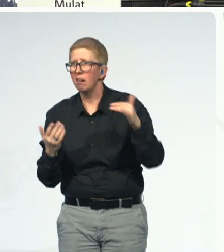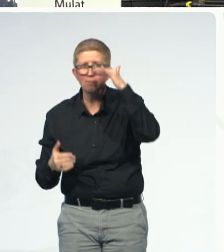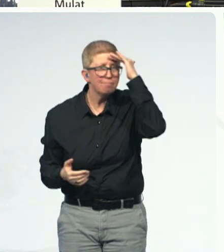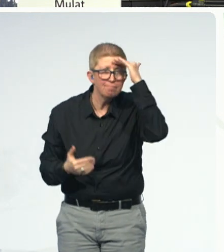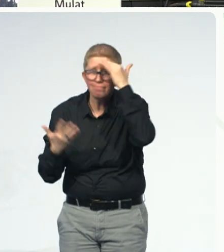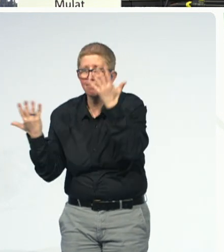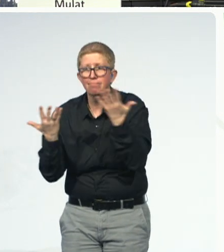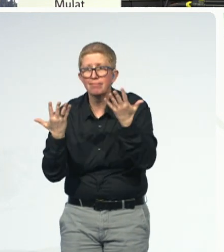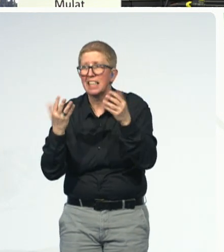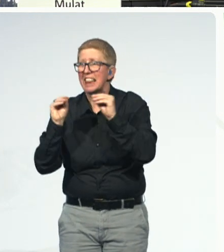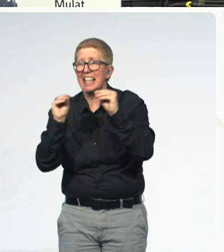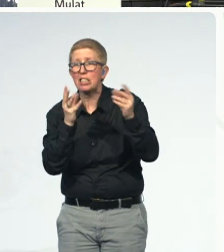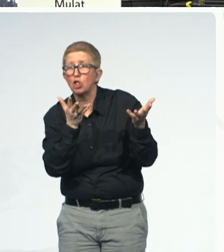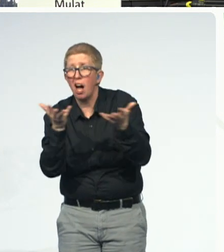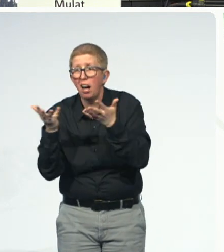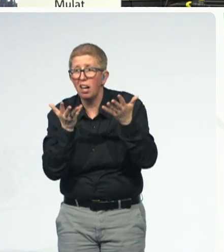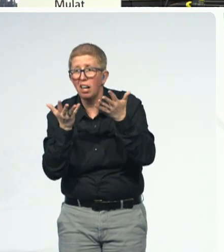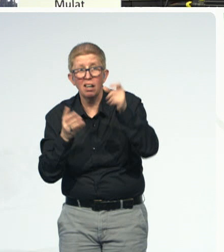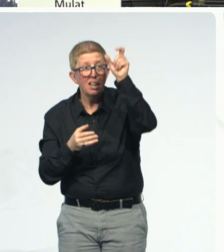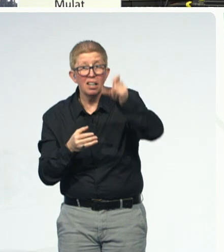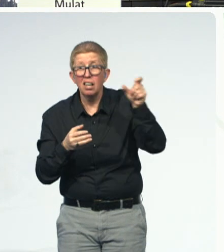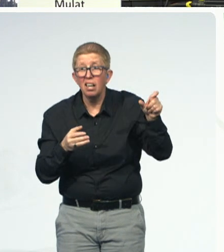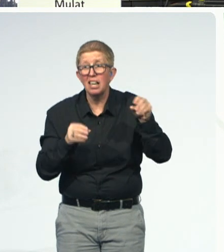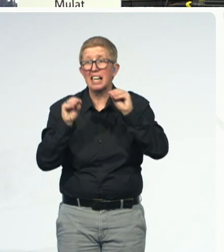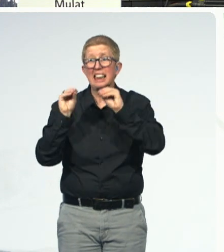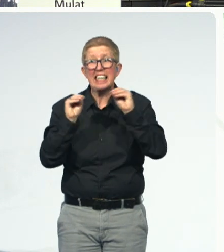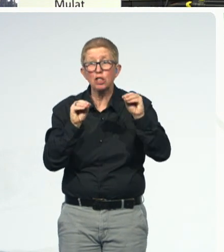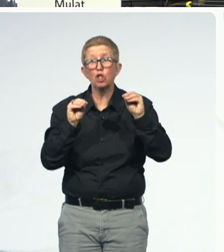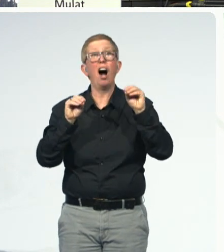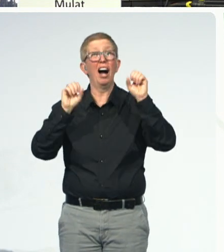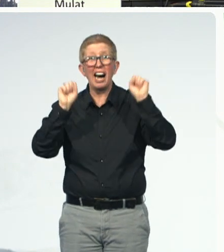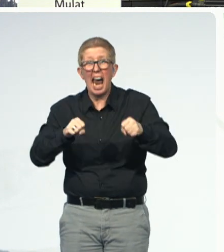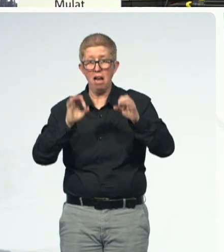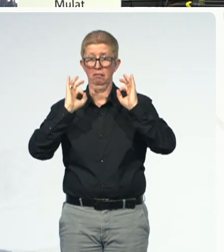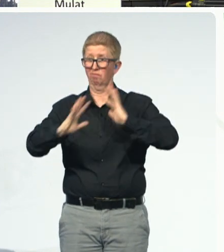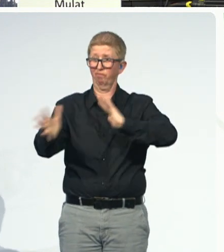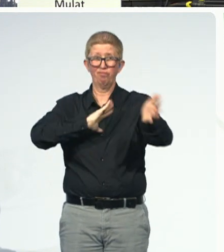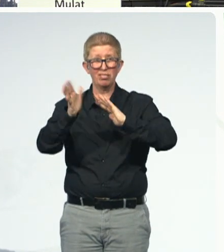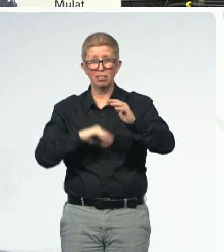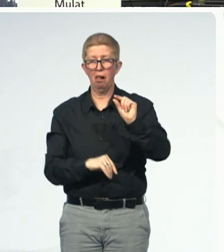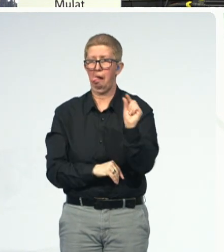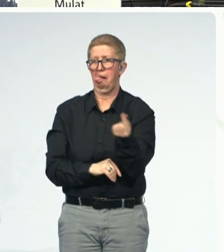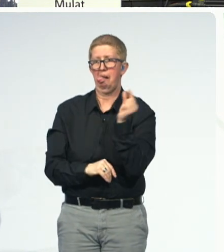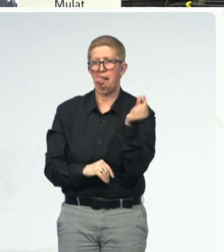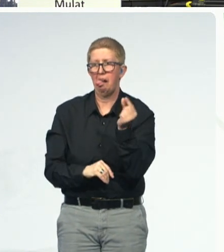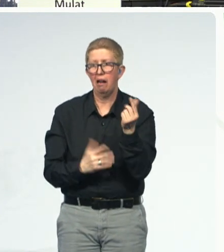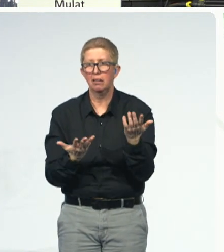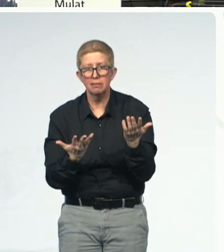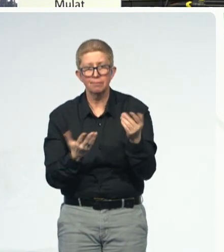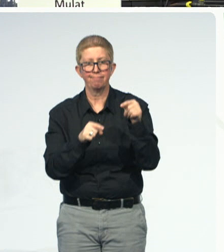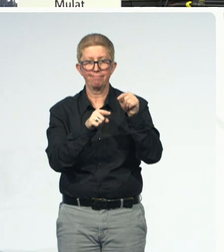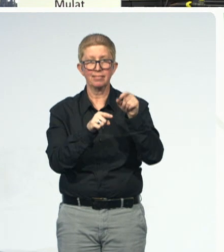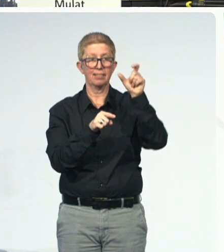of sign language, and improve their sign language skills and teaching methods and teaching strategies. We